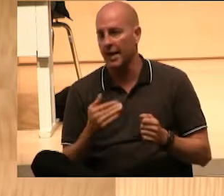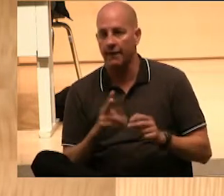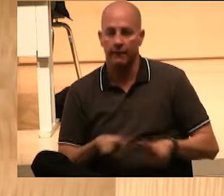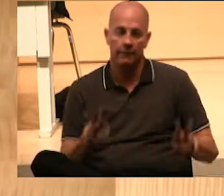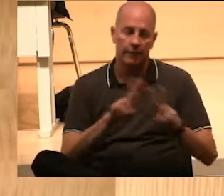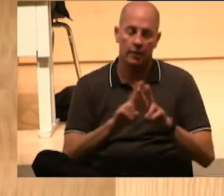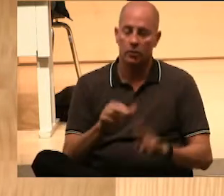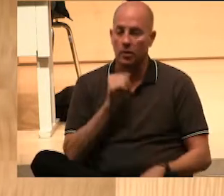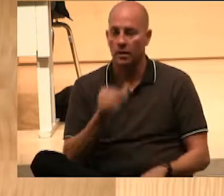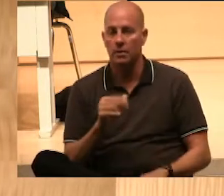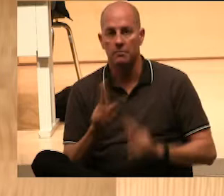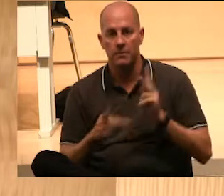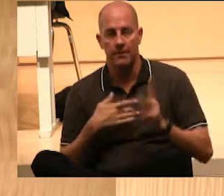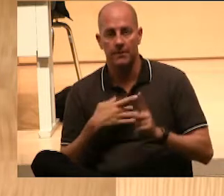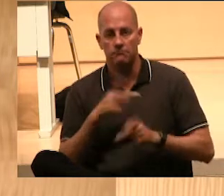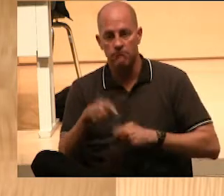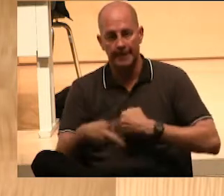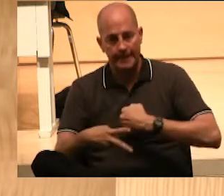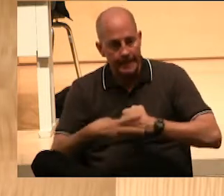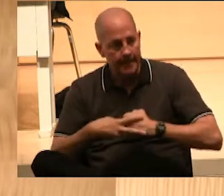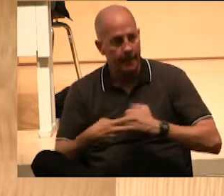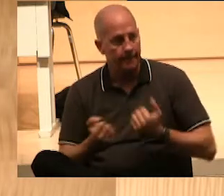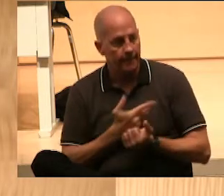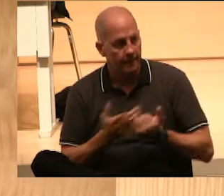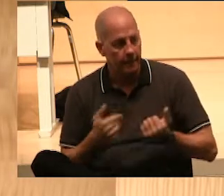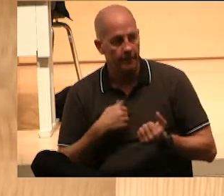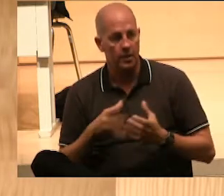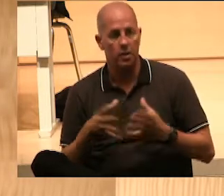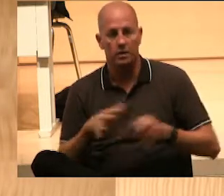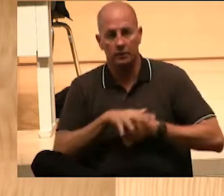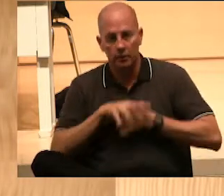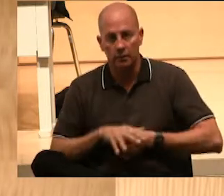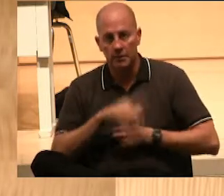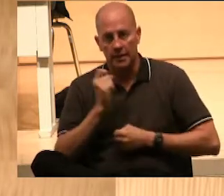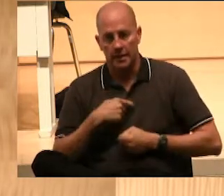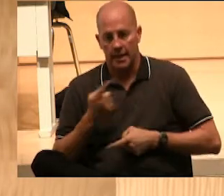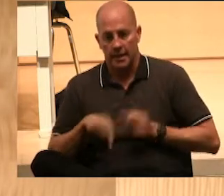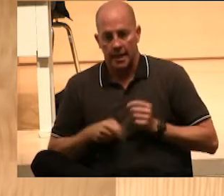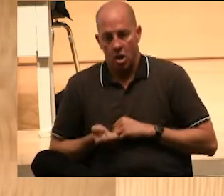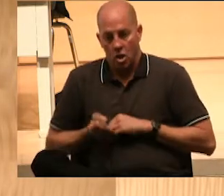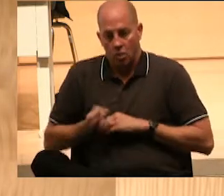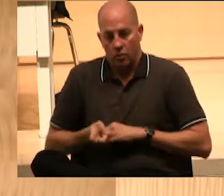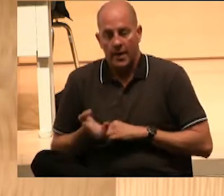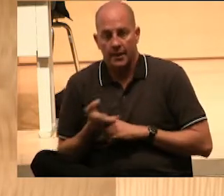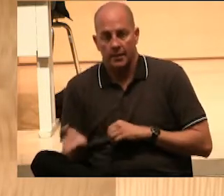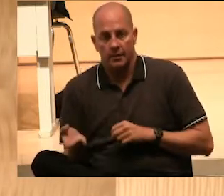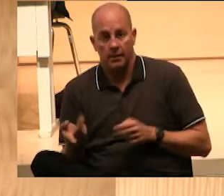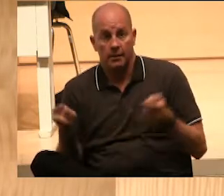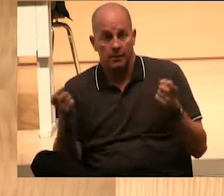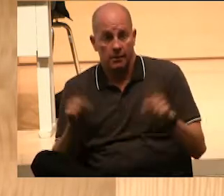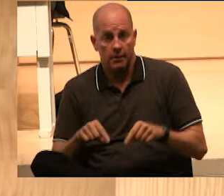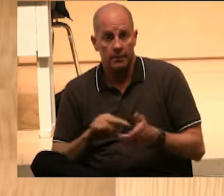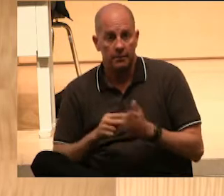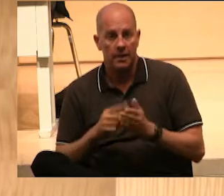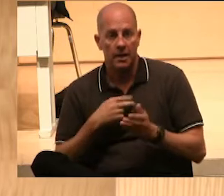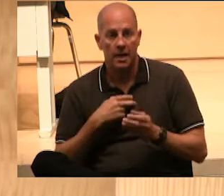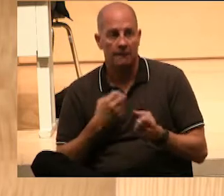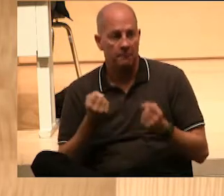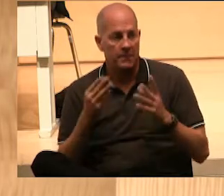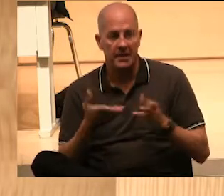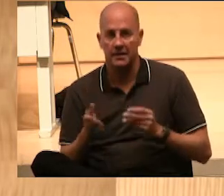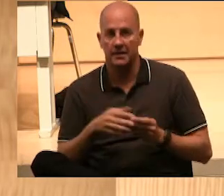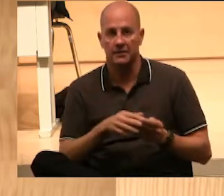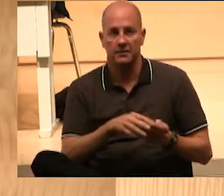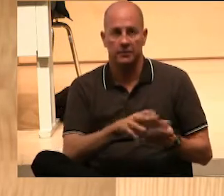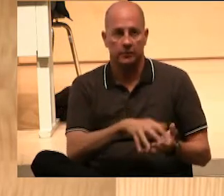items, and there's a significant amount of distress associated with having to discard items. And so as a result, you get an accumulation of possessions